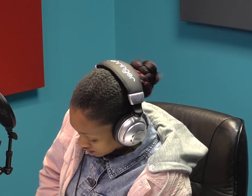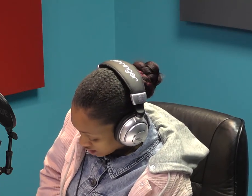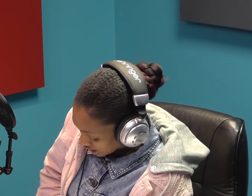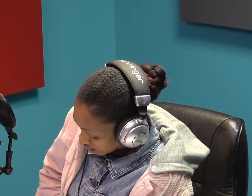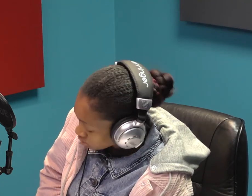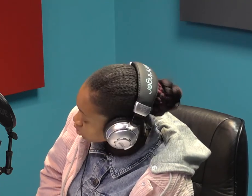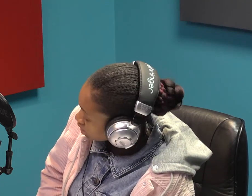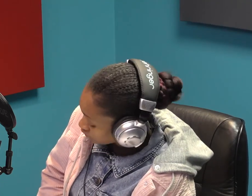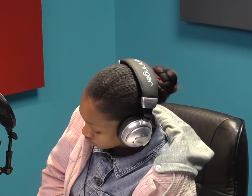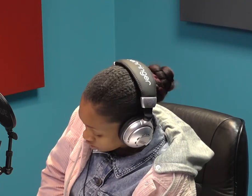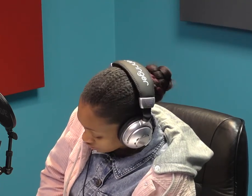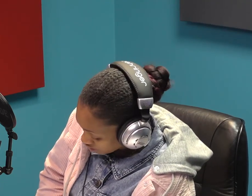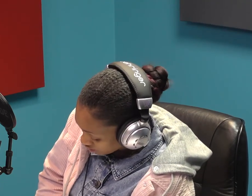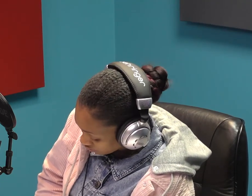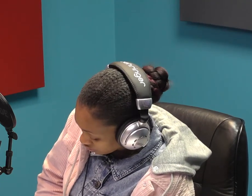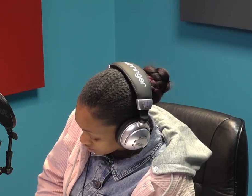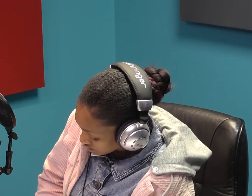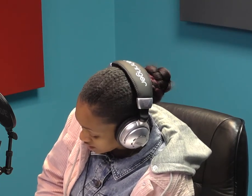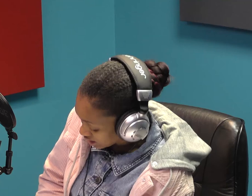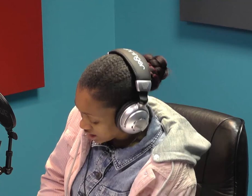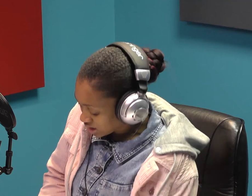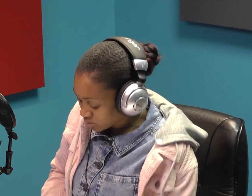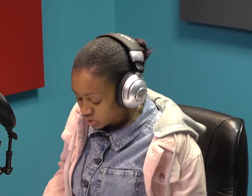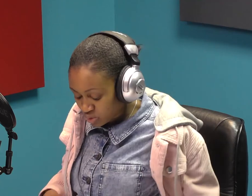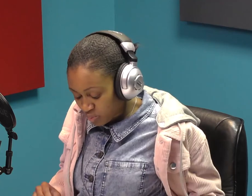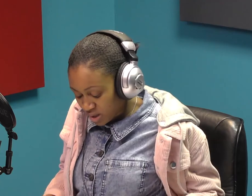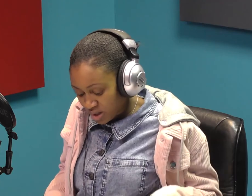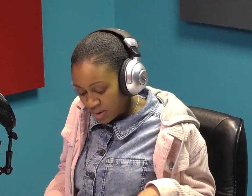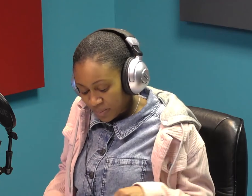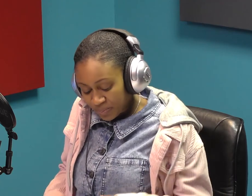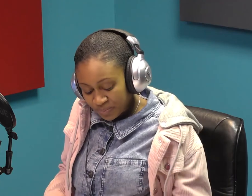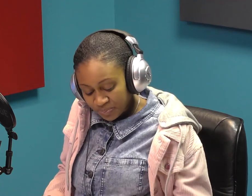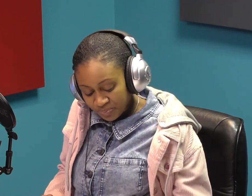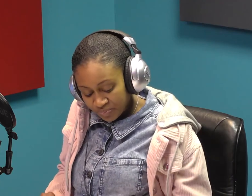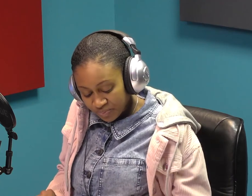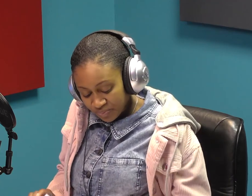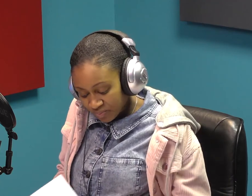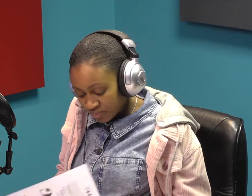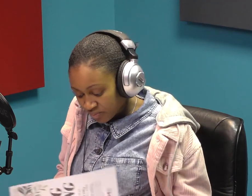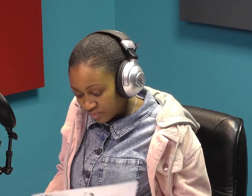Spring Fling, April 24th, from 10 a.m. to 2 p.m.